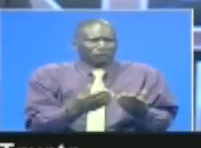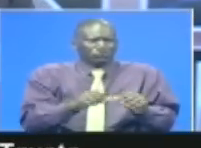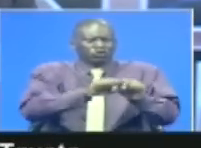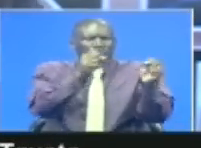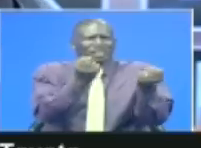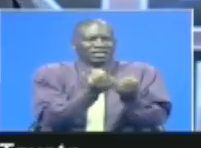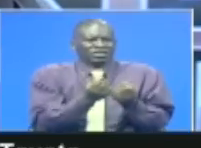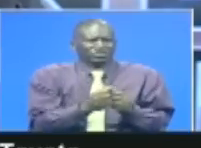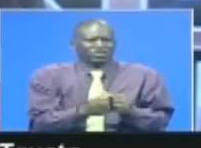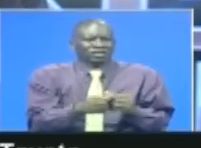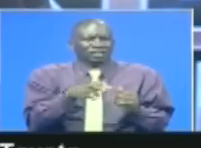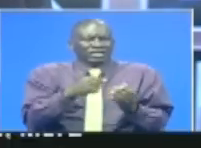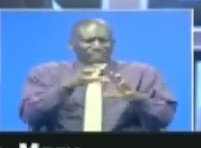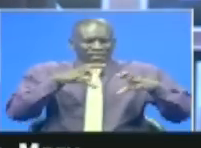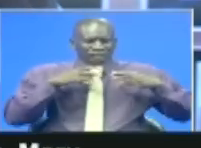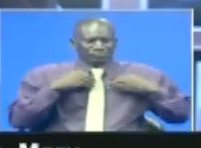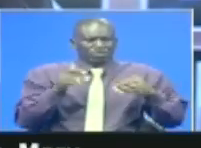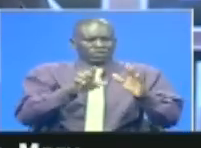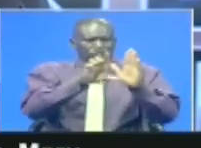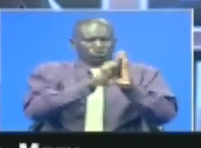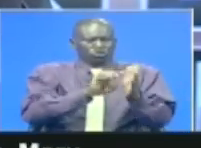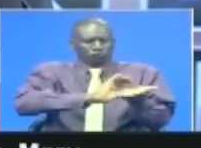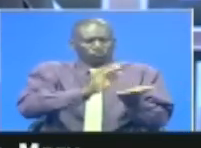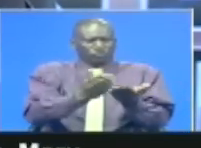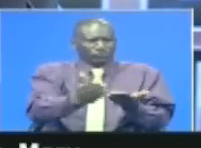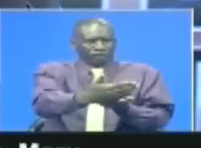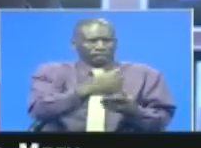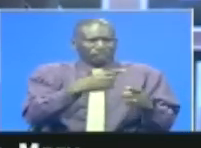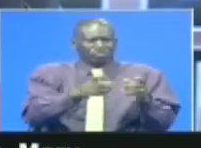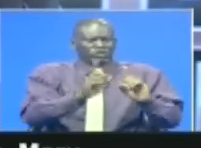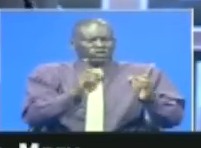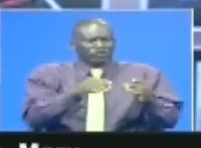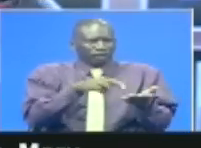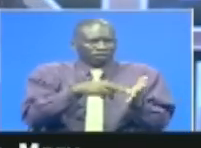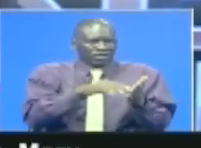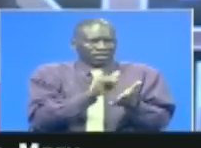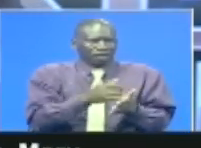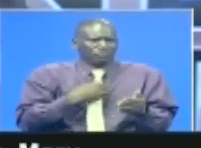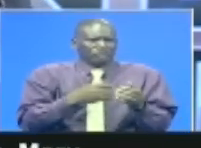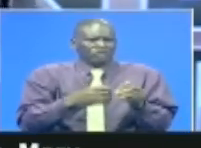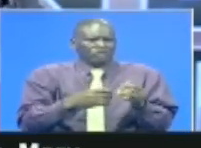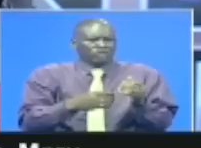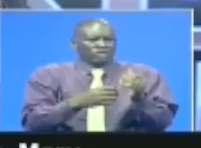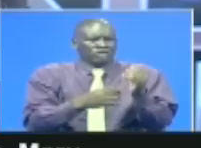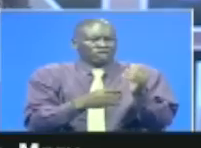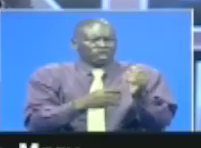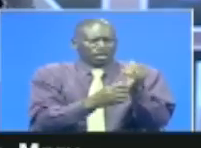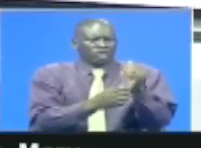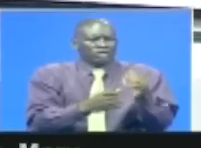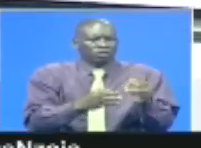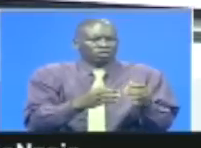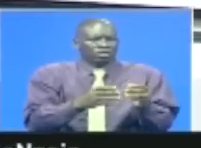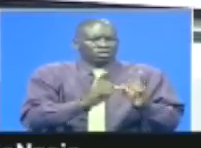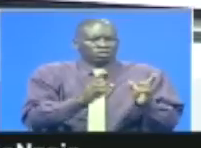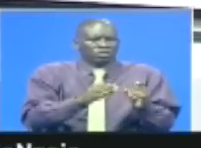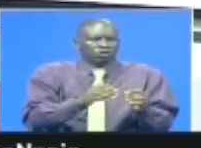society. It's allowed by the law to fundraise. But that doesn't mean that I'm a pauper. Really, no. You're not a pauper,